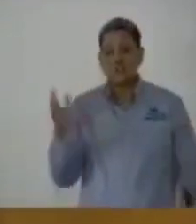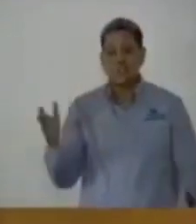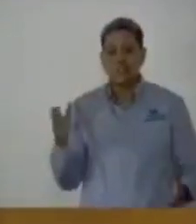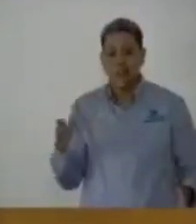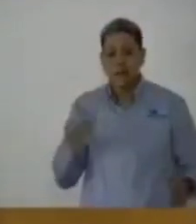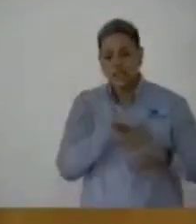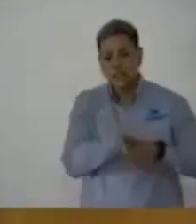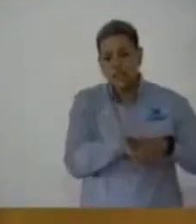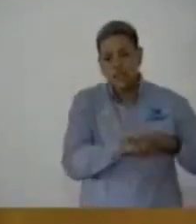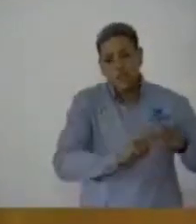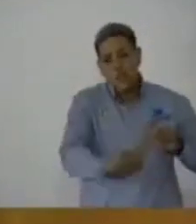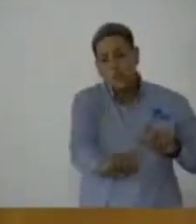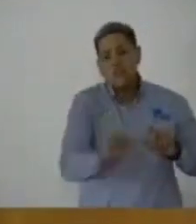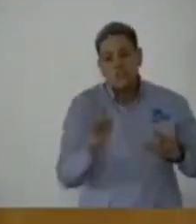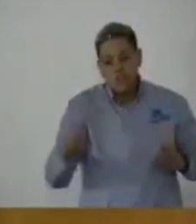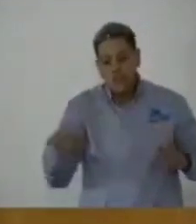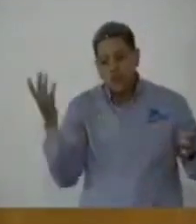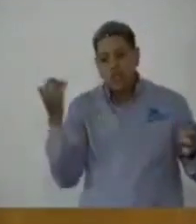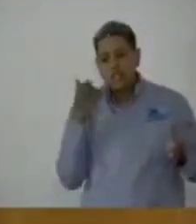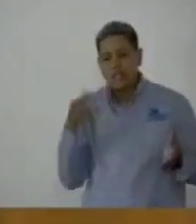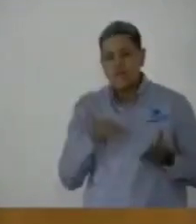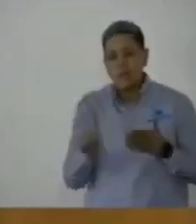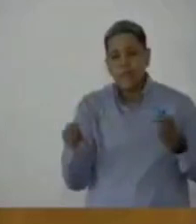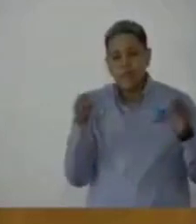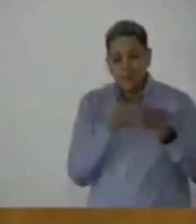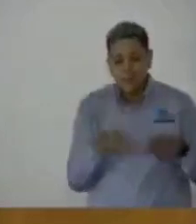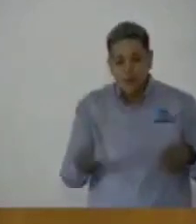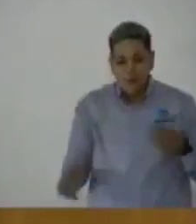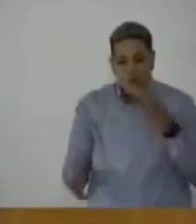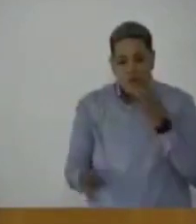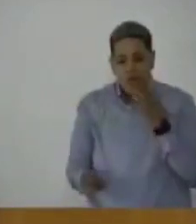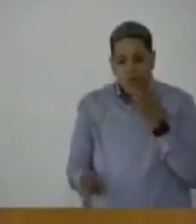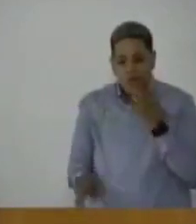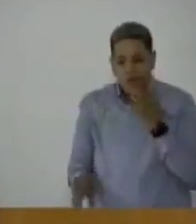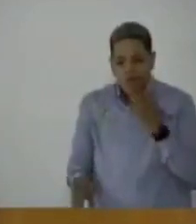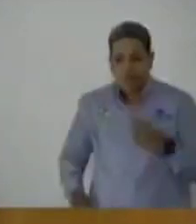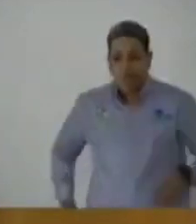sewage if they're paying more.